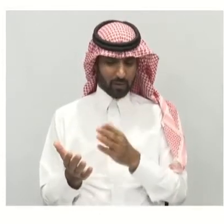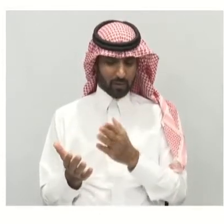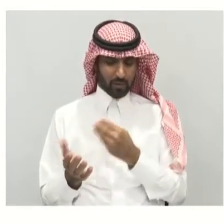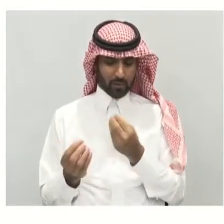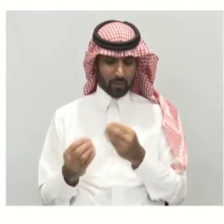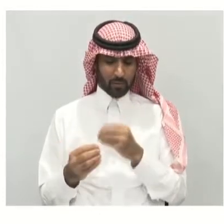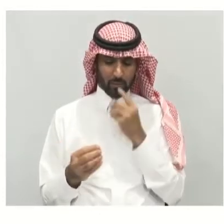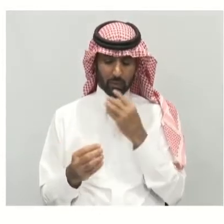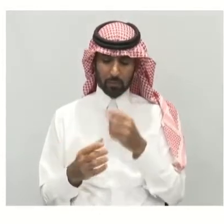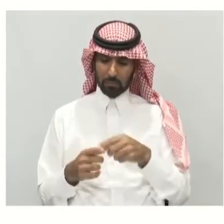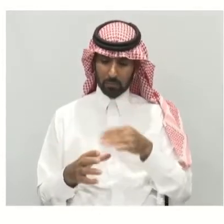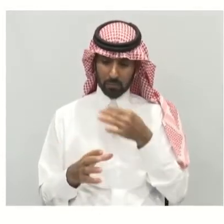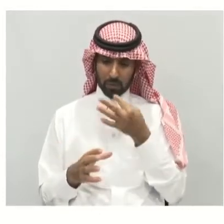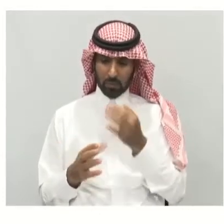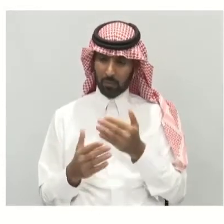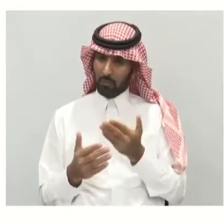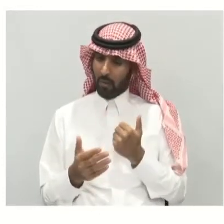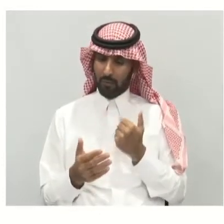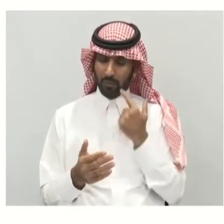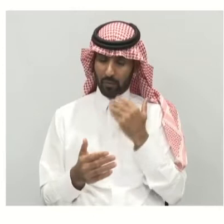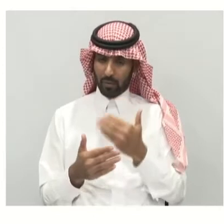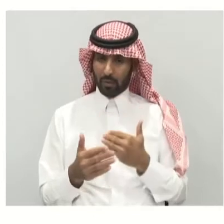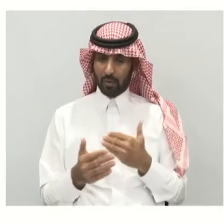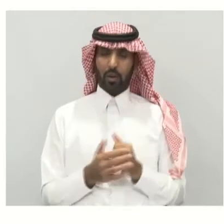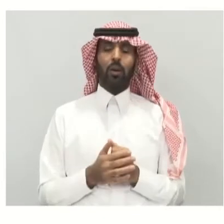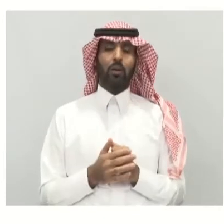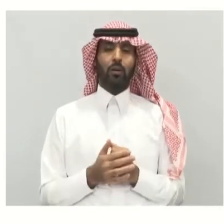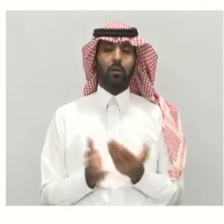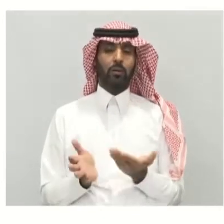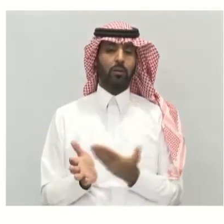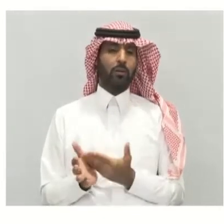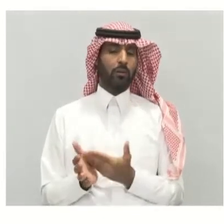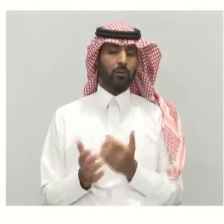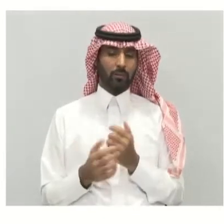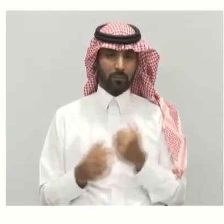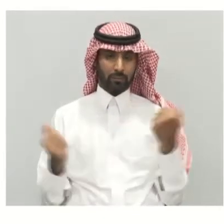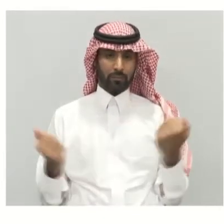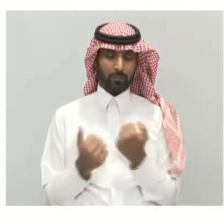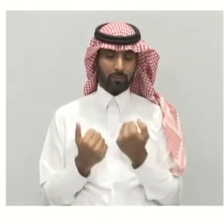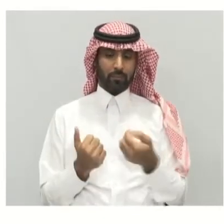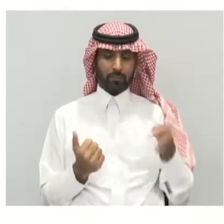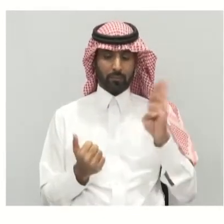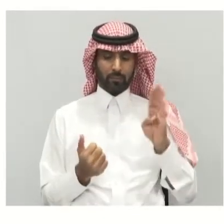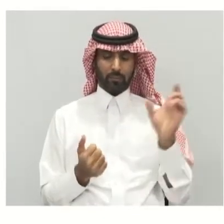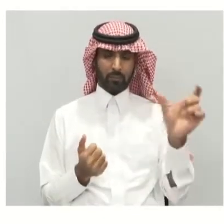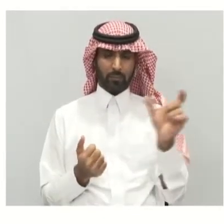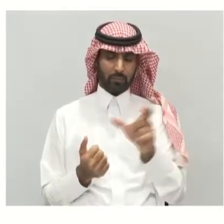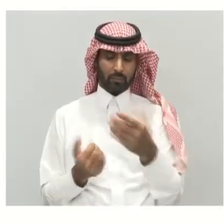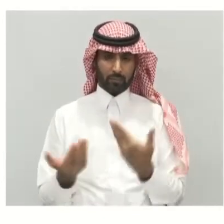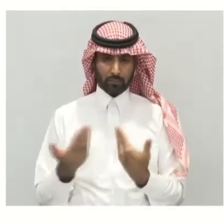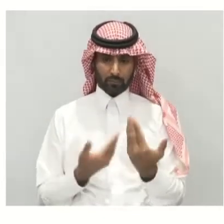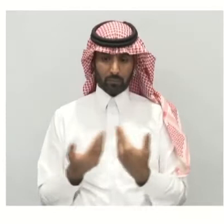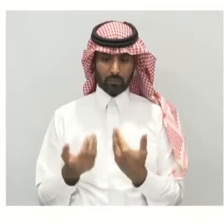many appetizers on it, okay? Now let's see exercise B. Complete the conversation. We